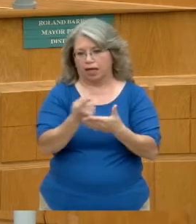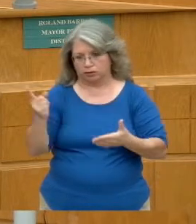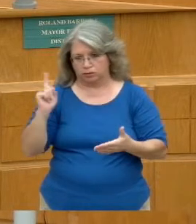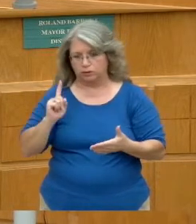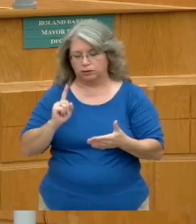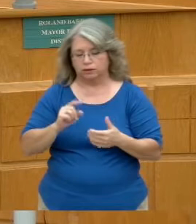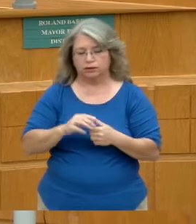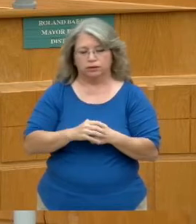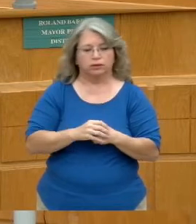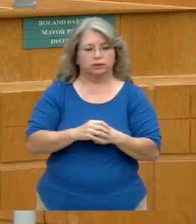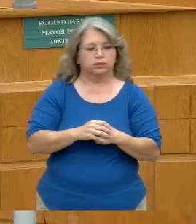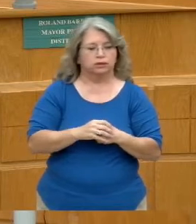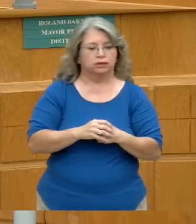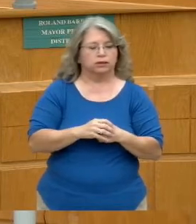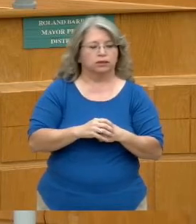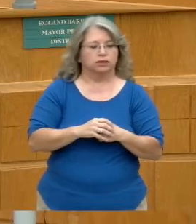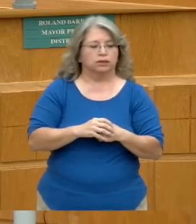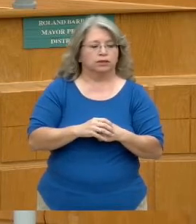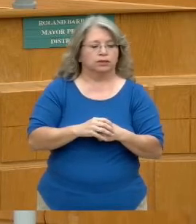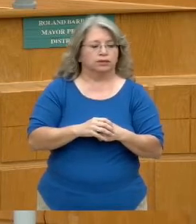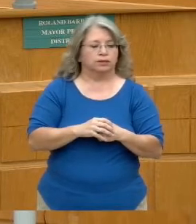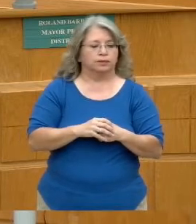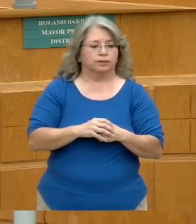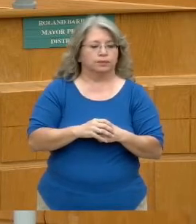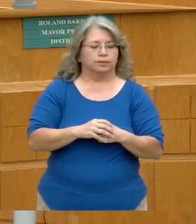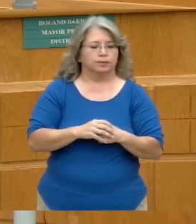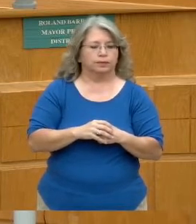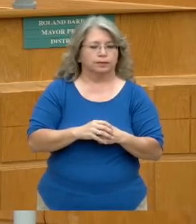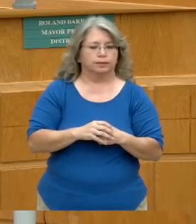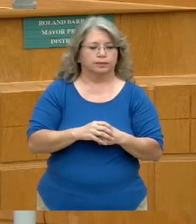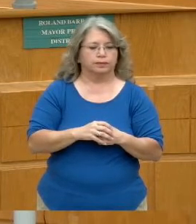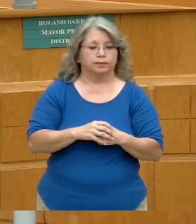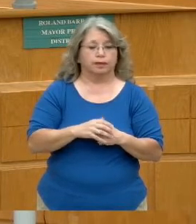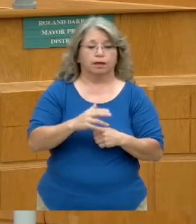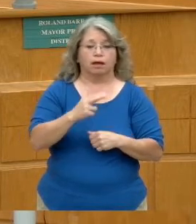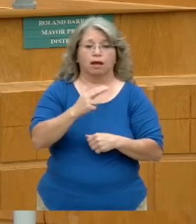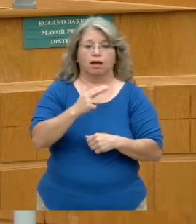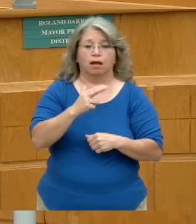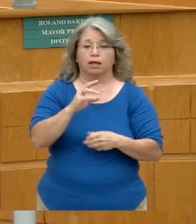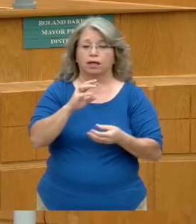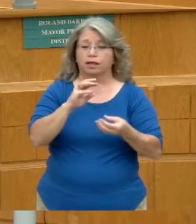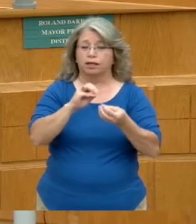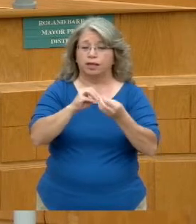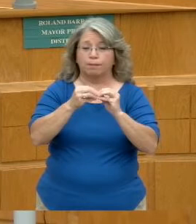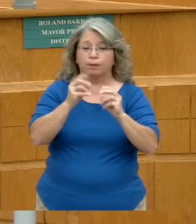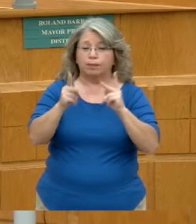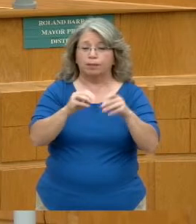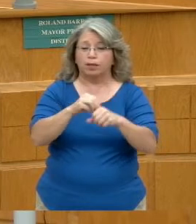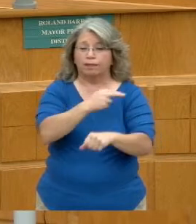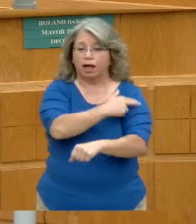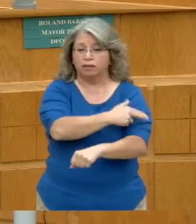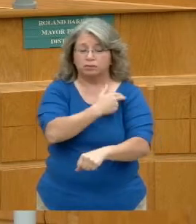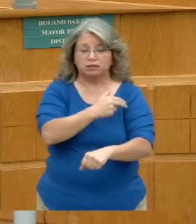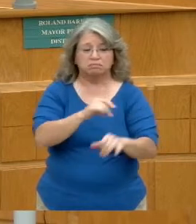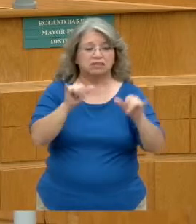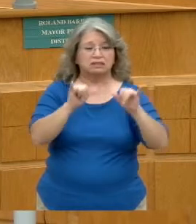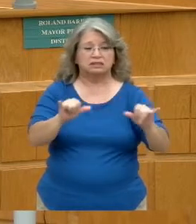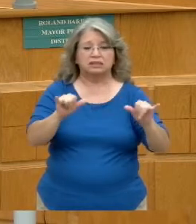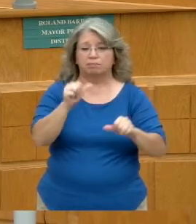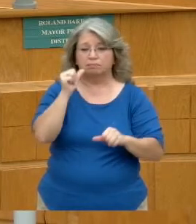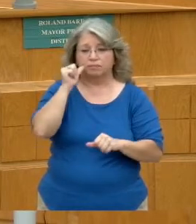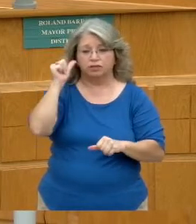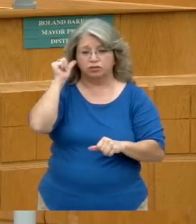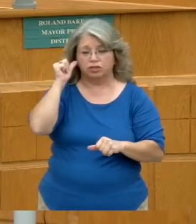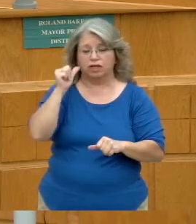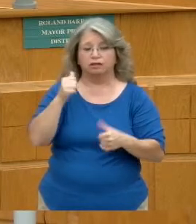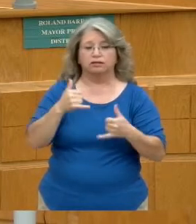reporting. The hospitalization has, those in the hospital, there's no change from yesterday. So we still